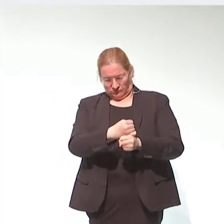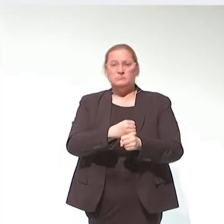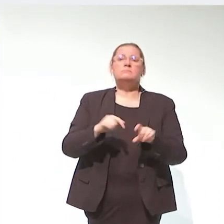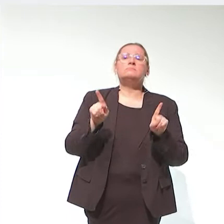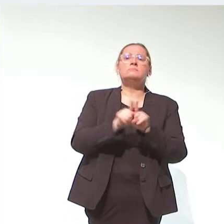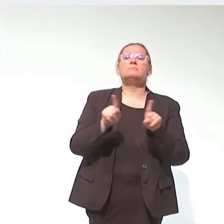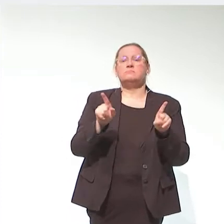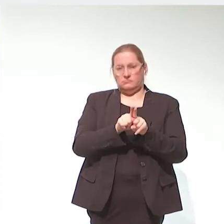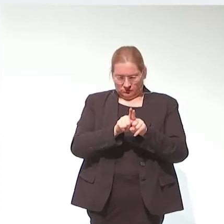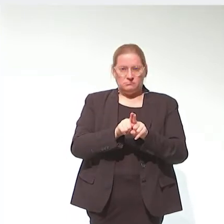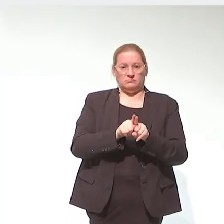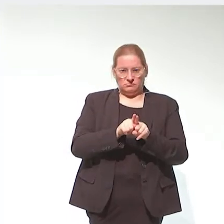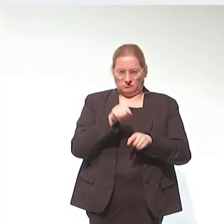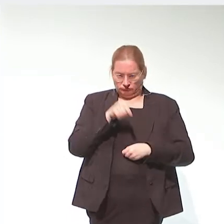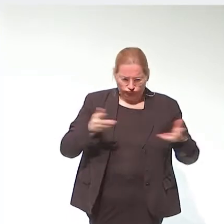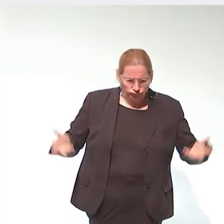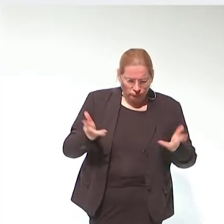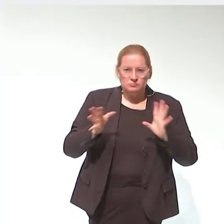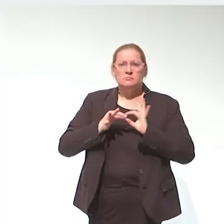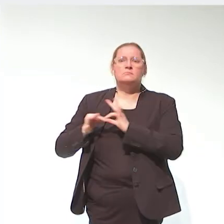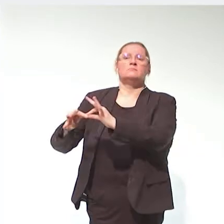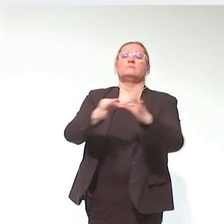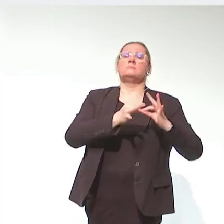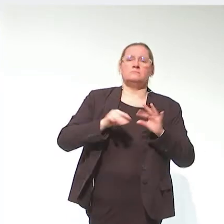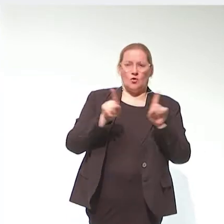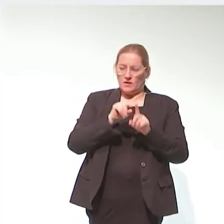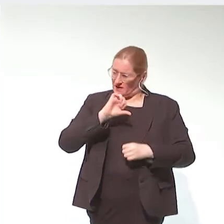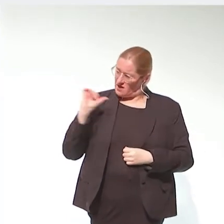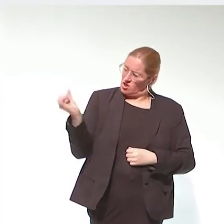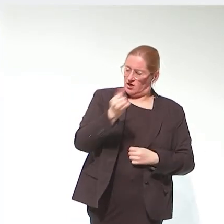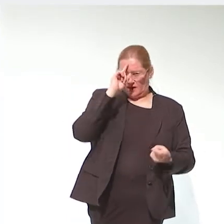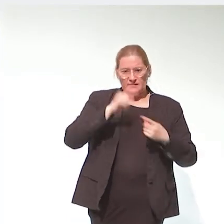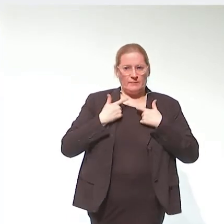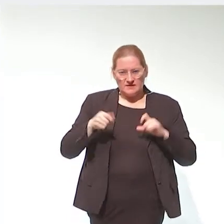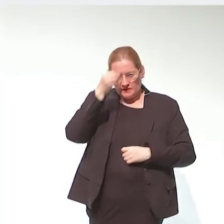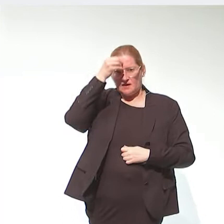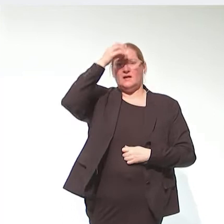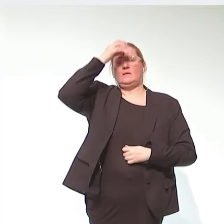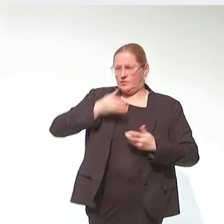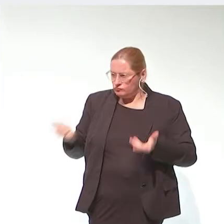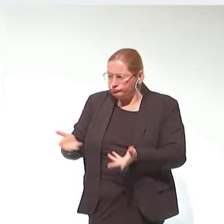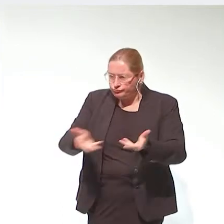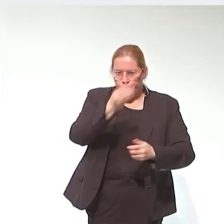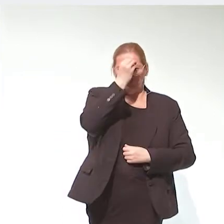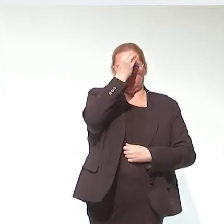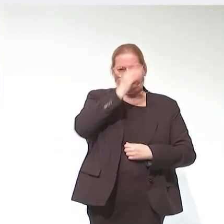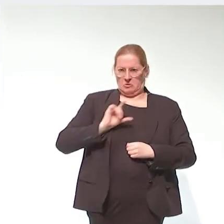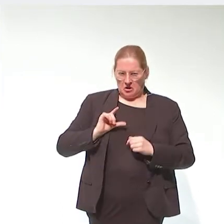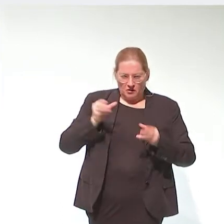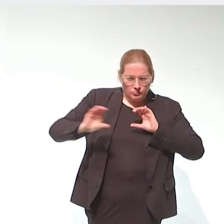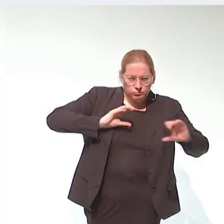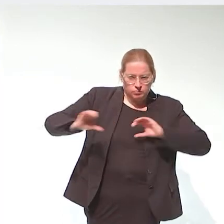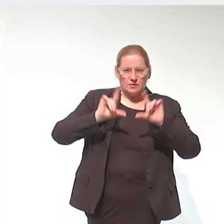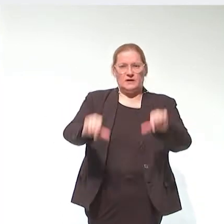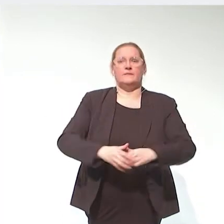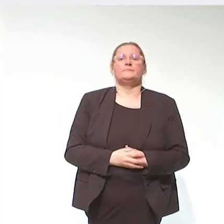on accessibility. It will provide the opportunity to bring together the organizations, to